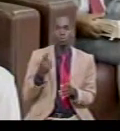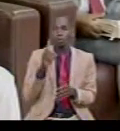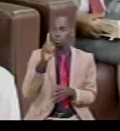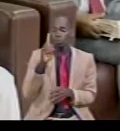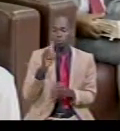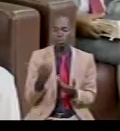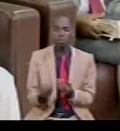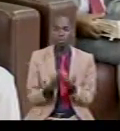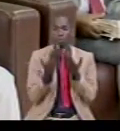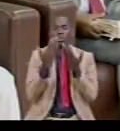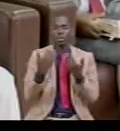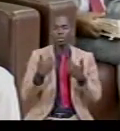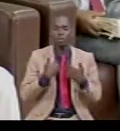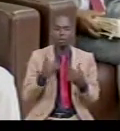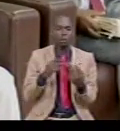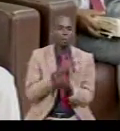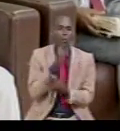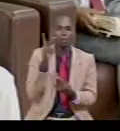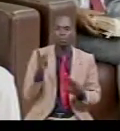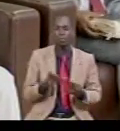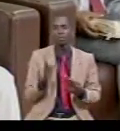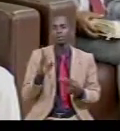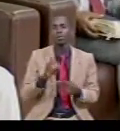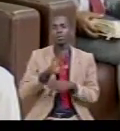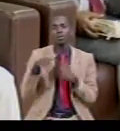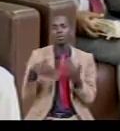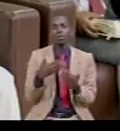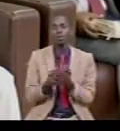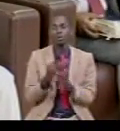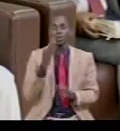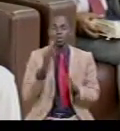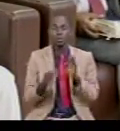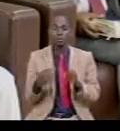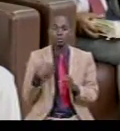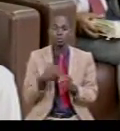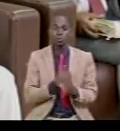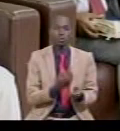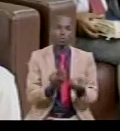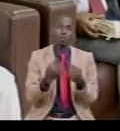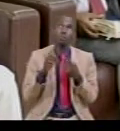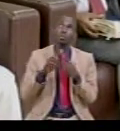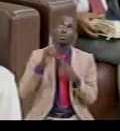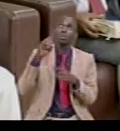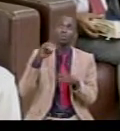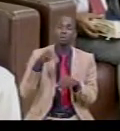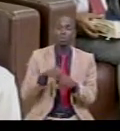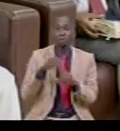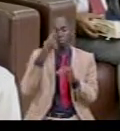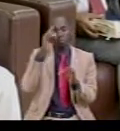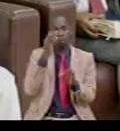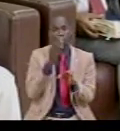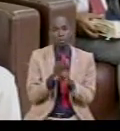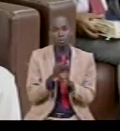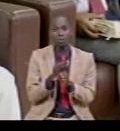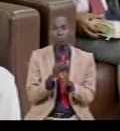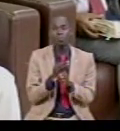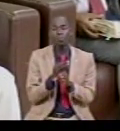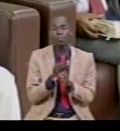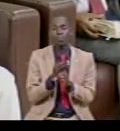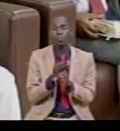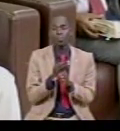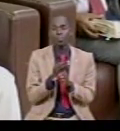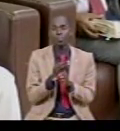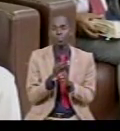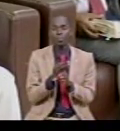and if we're coming in faith we receive the up